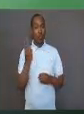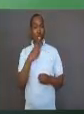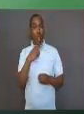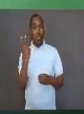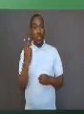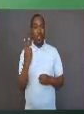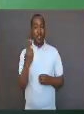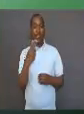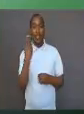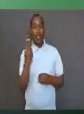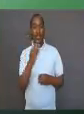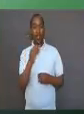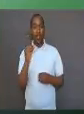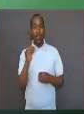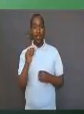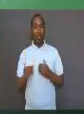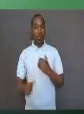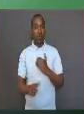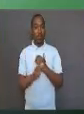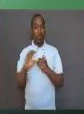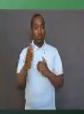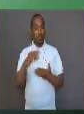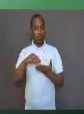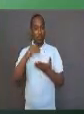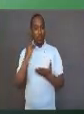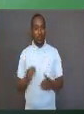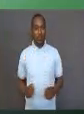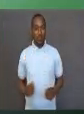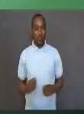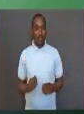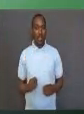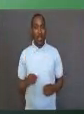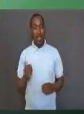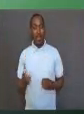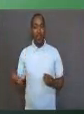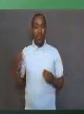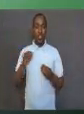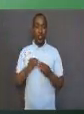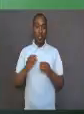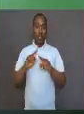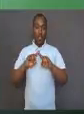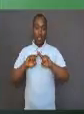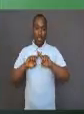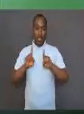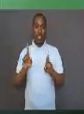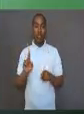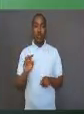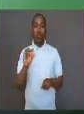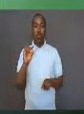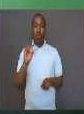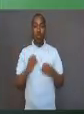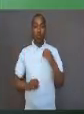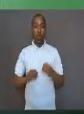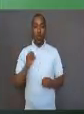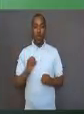useful and harmful. We also identified how